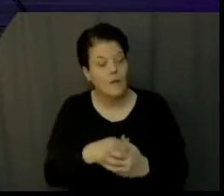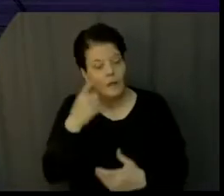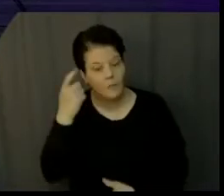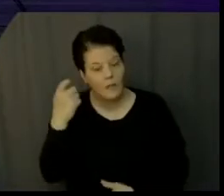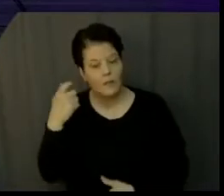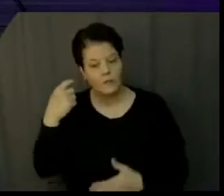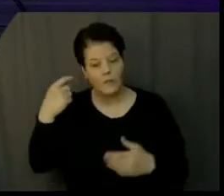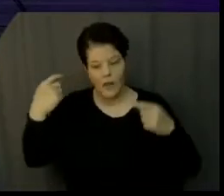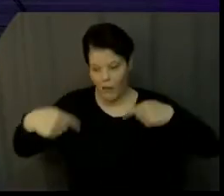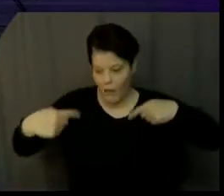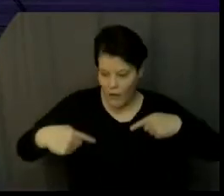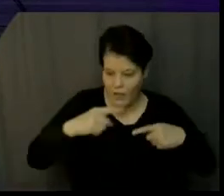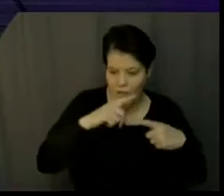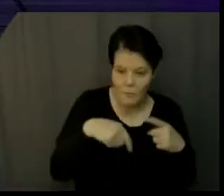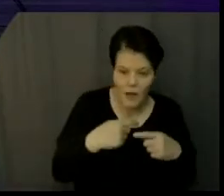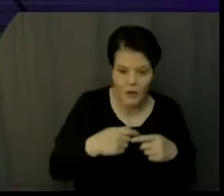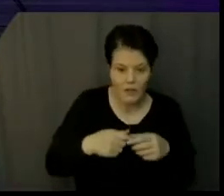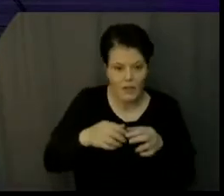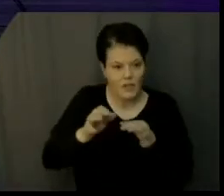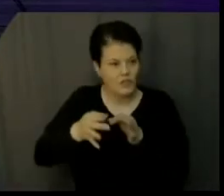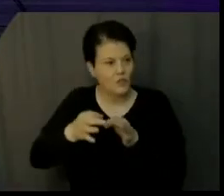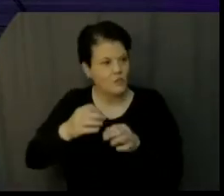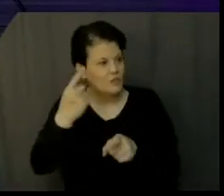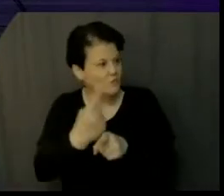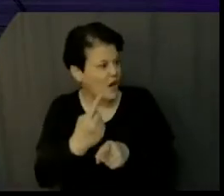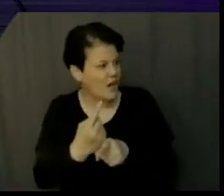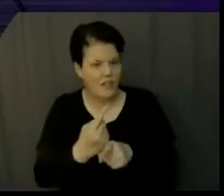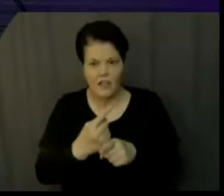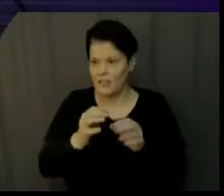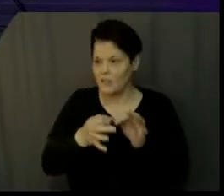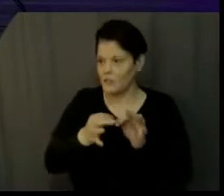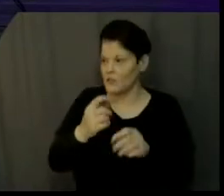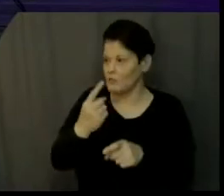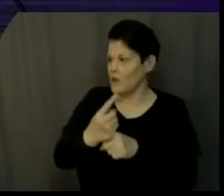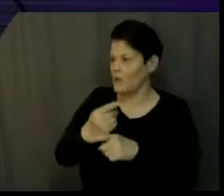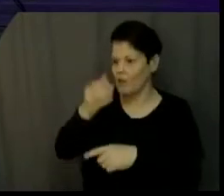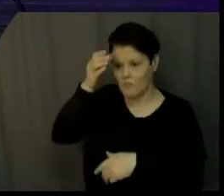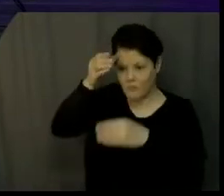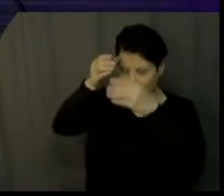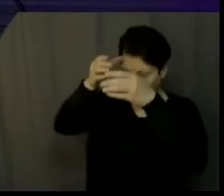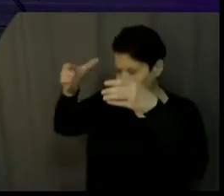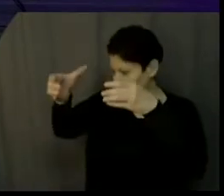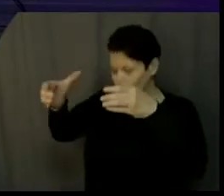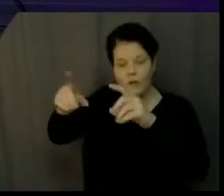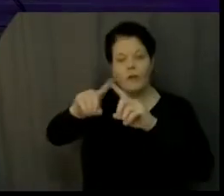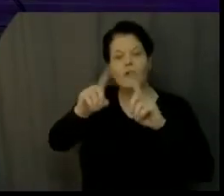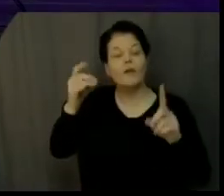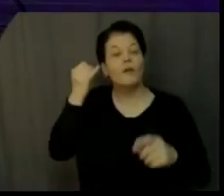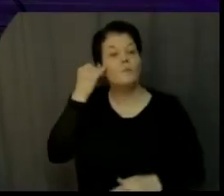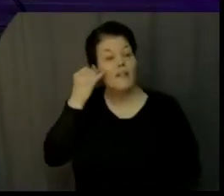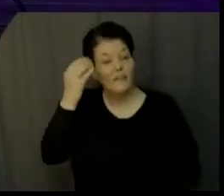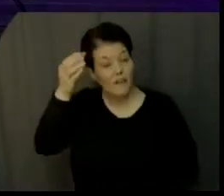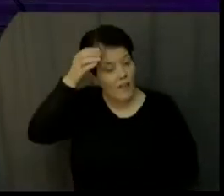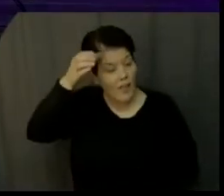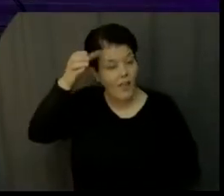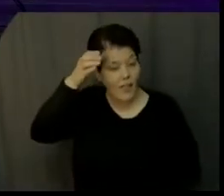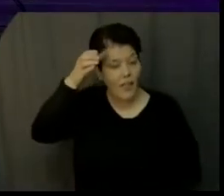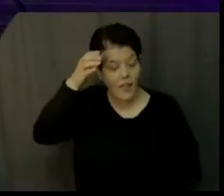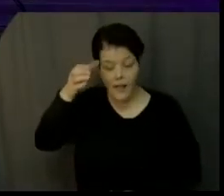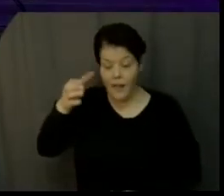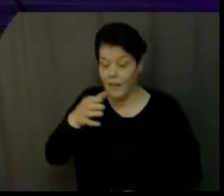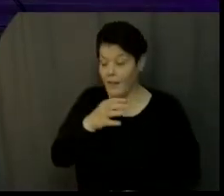Bible and right theological doctrines and right knowledge. But the problem is right knowledge without the right heart will leave us